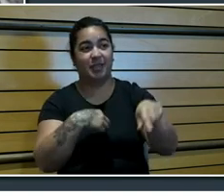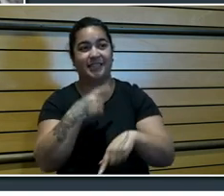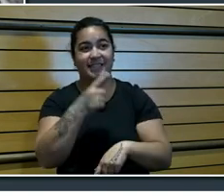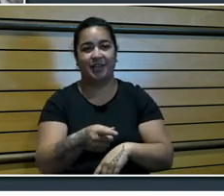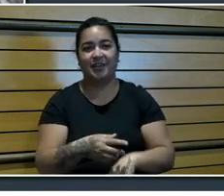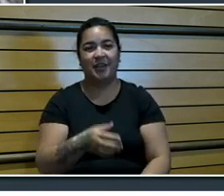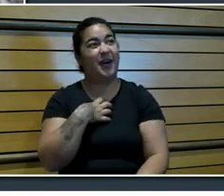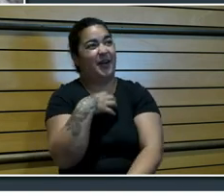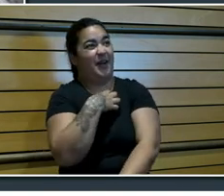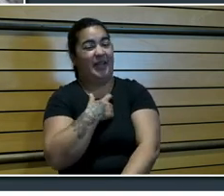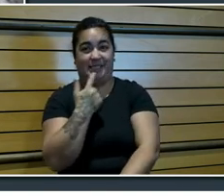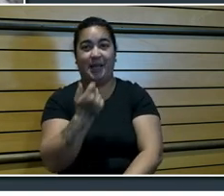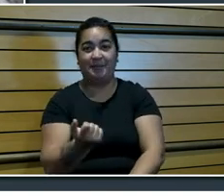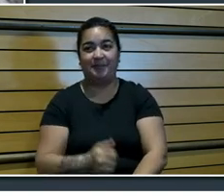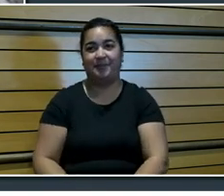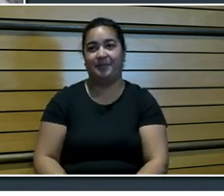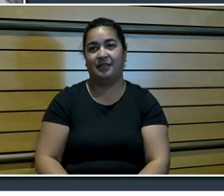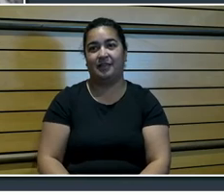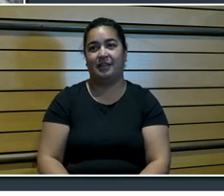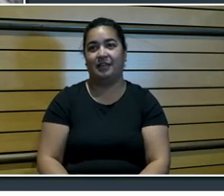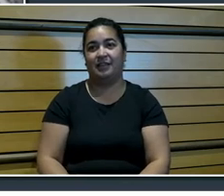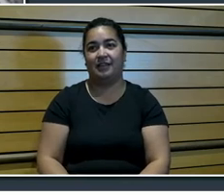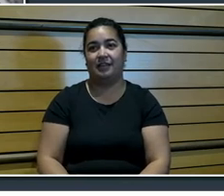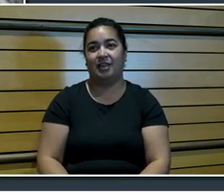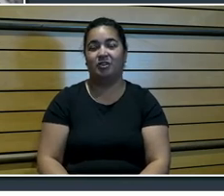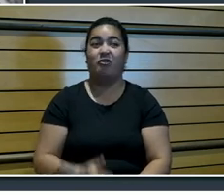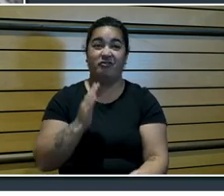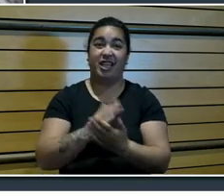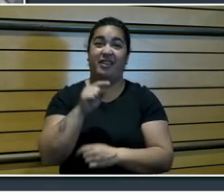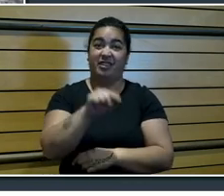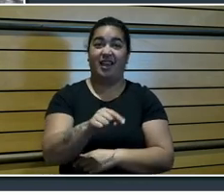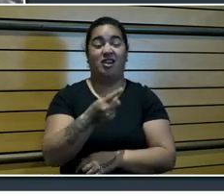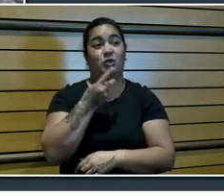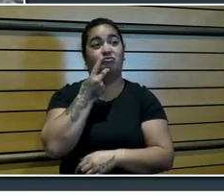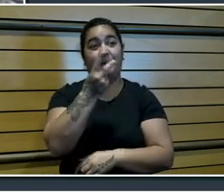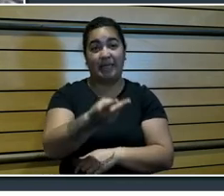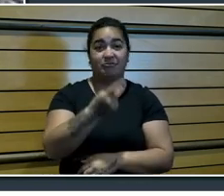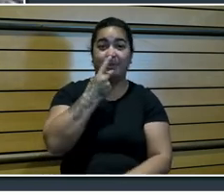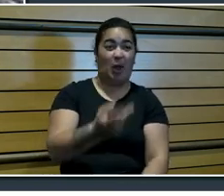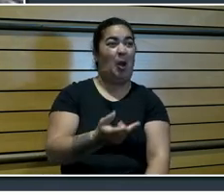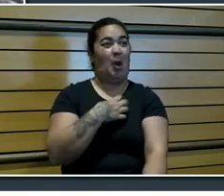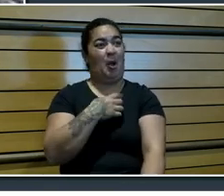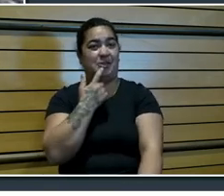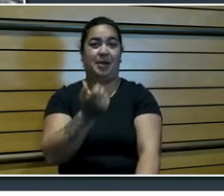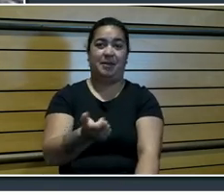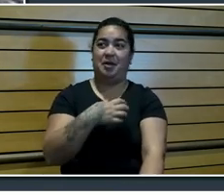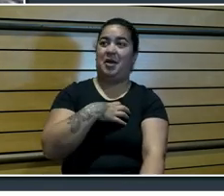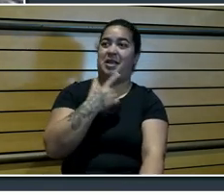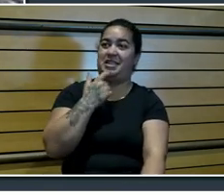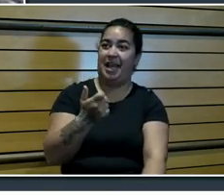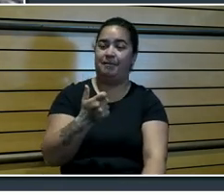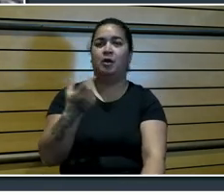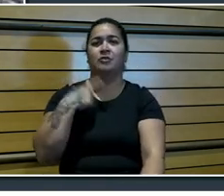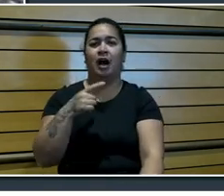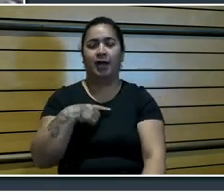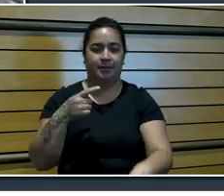yum!" And that ended up being repeated because they said it was the most Kiwi thing they ever